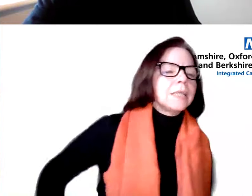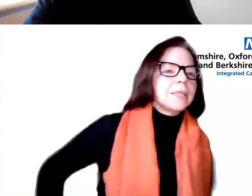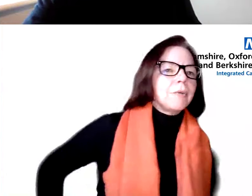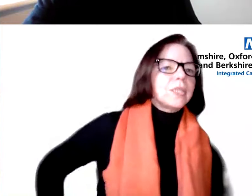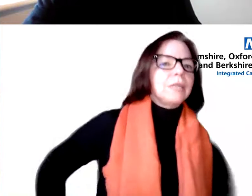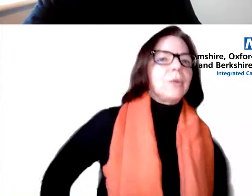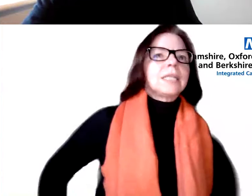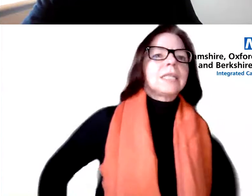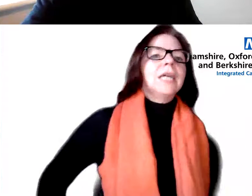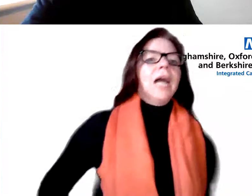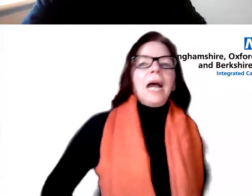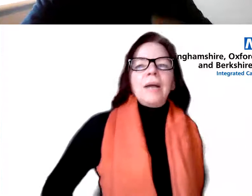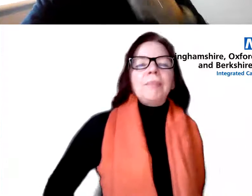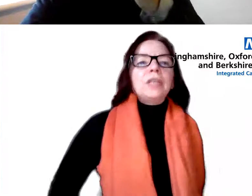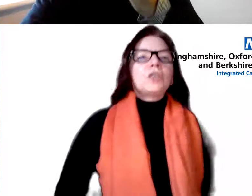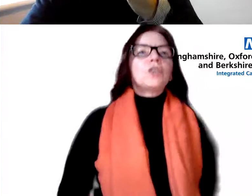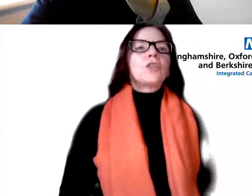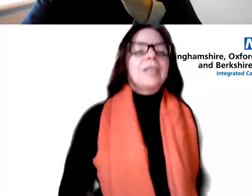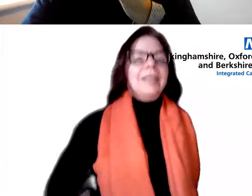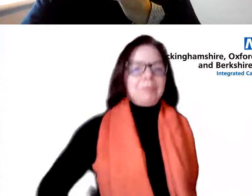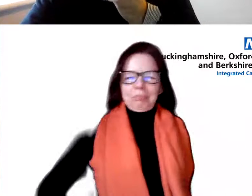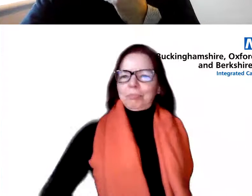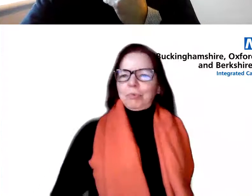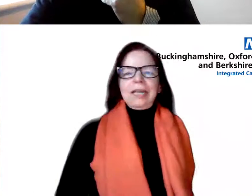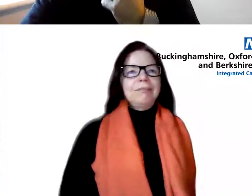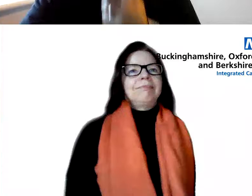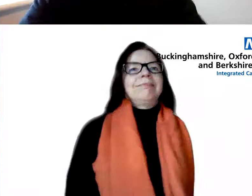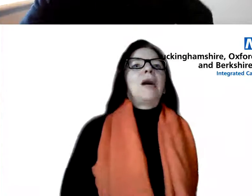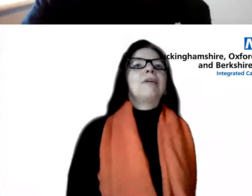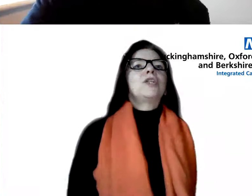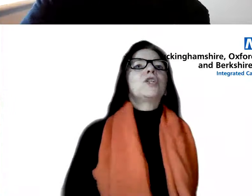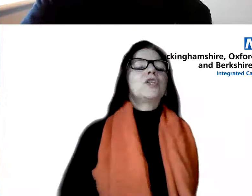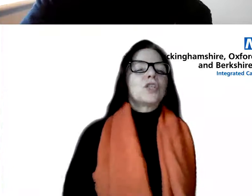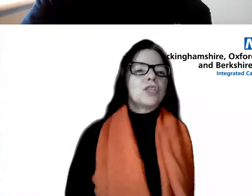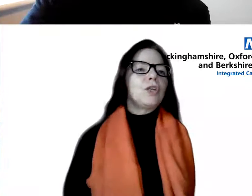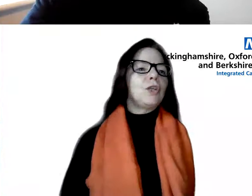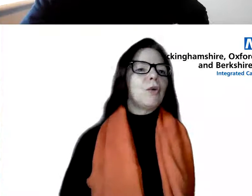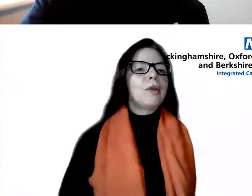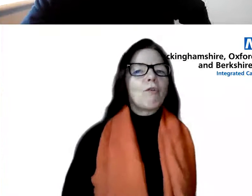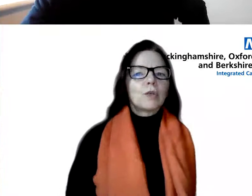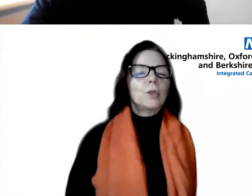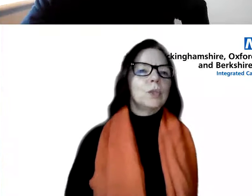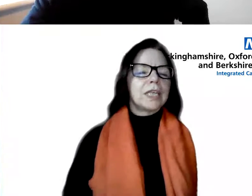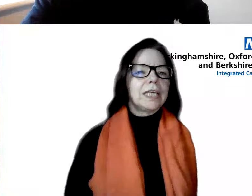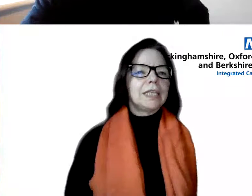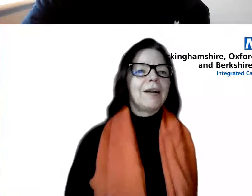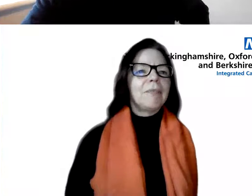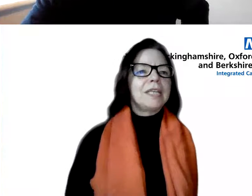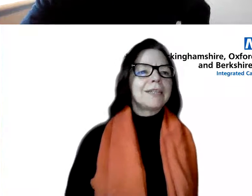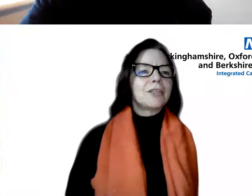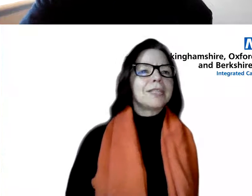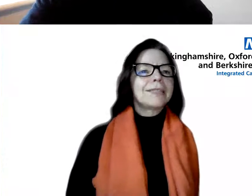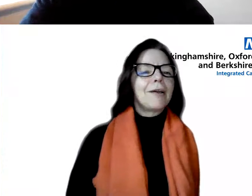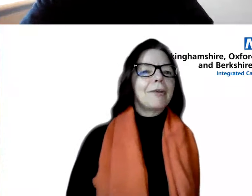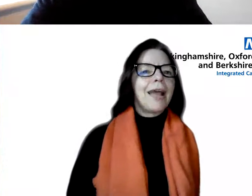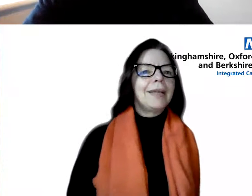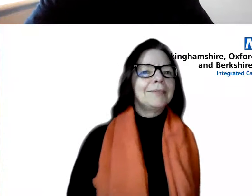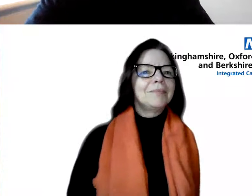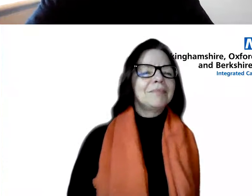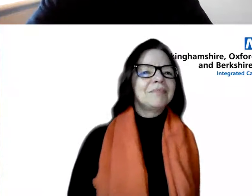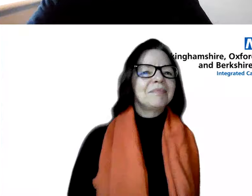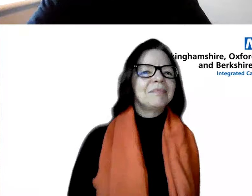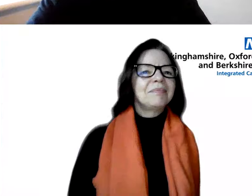call you Wes. Is that what you said, Wes? Yeah, Wes, Wesley. Brilliant. Wes, just so you know, we are recording these sessions. Is